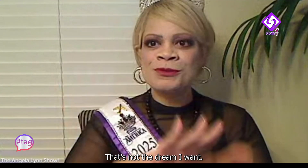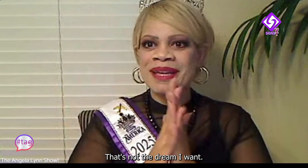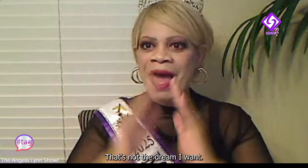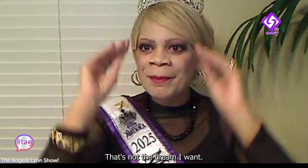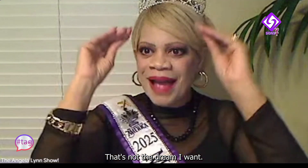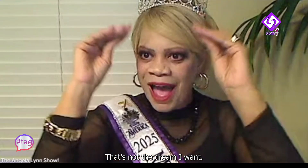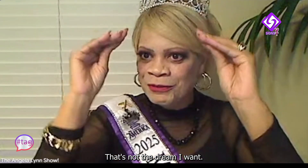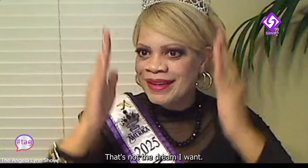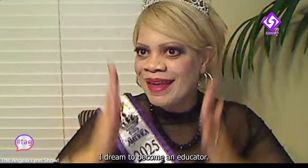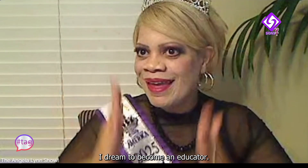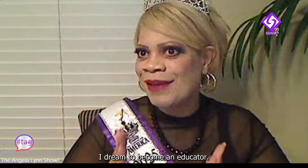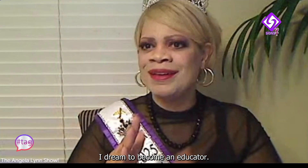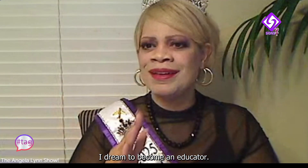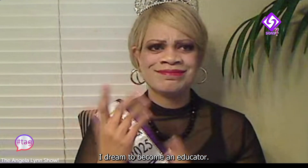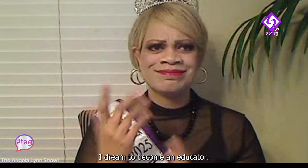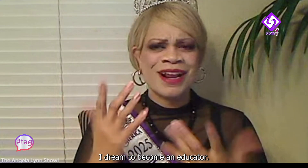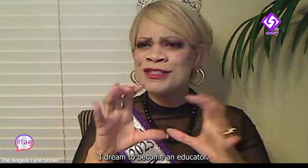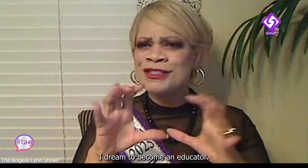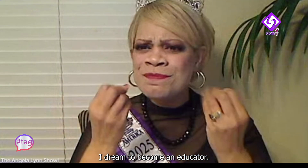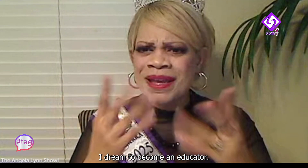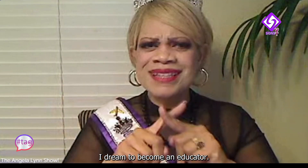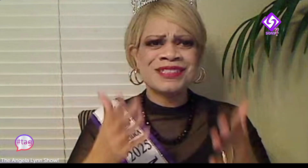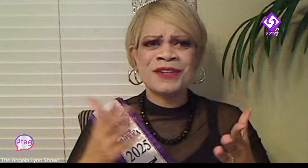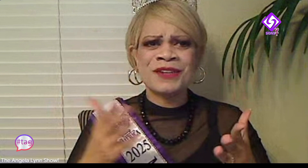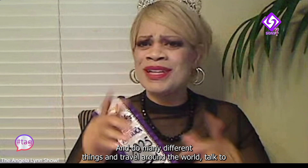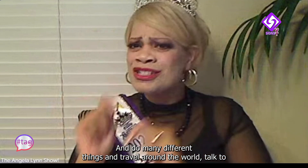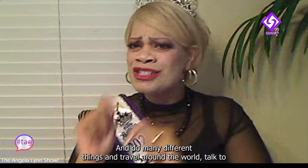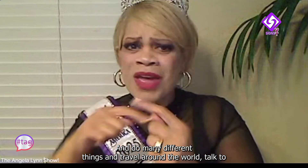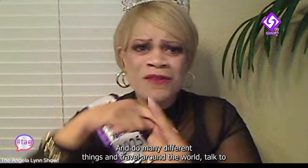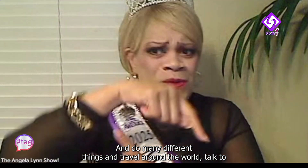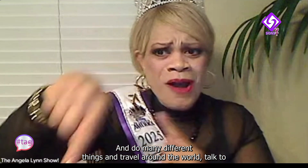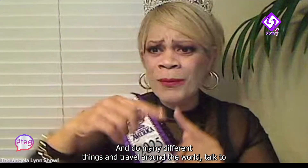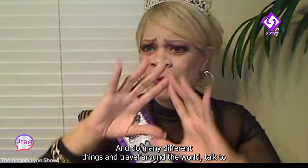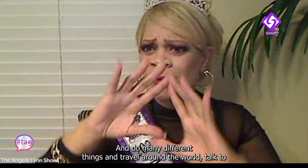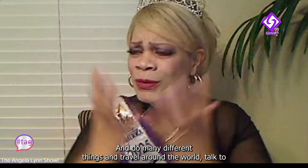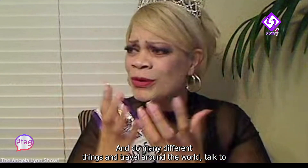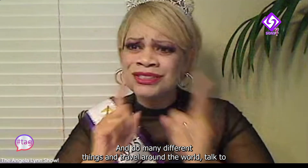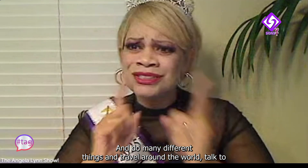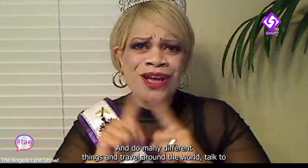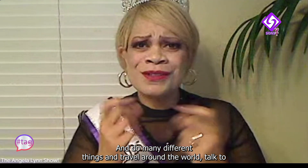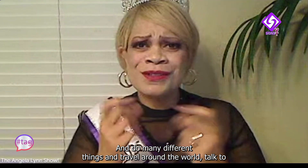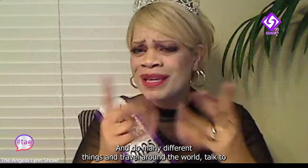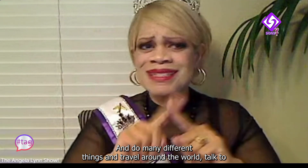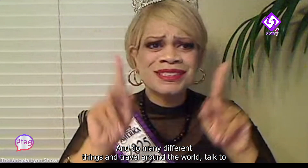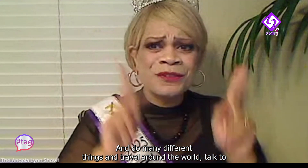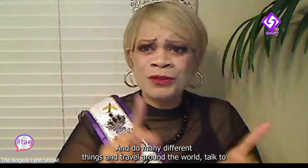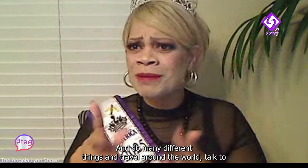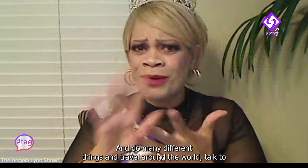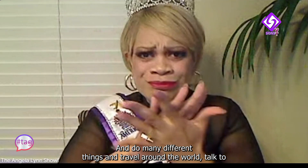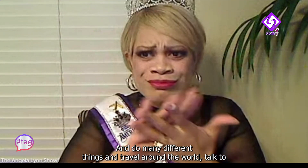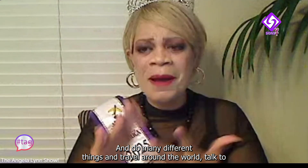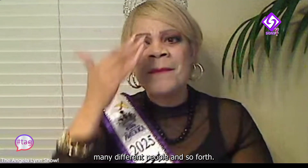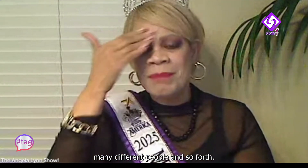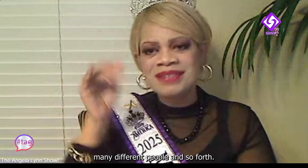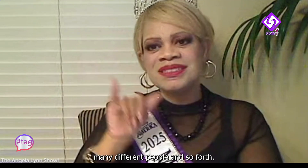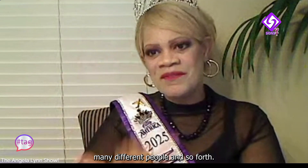want. I dream to become an educator and do many different things and travel around the world,